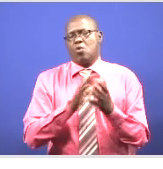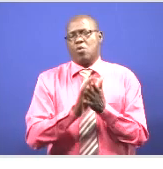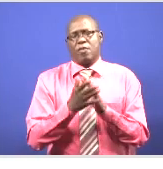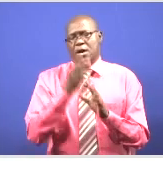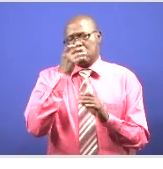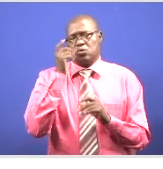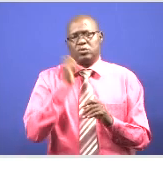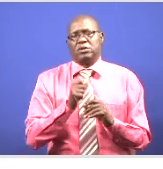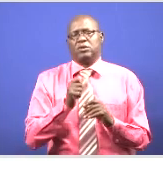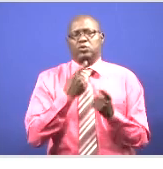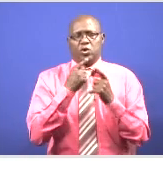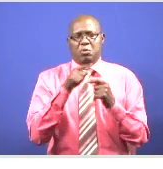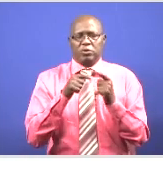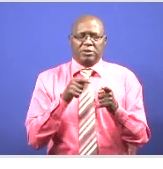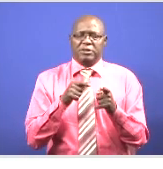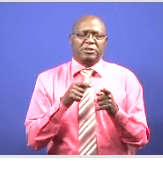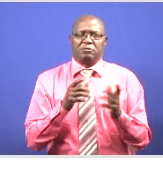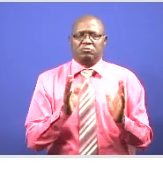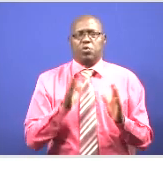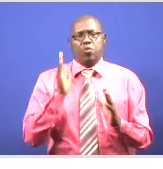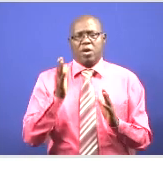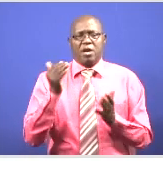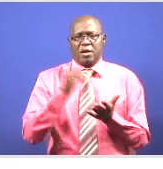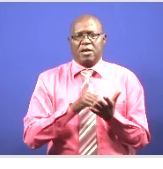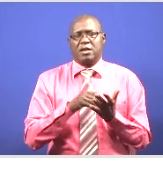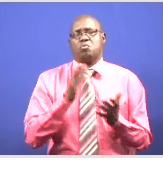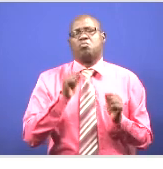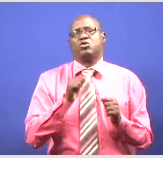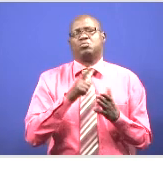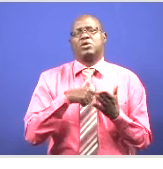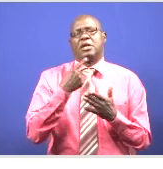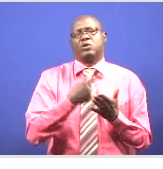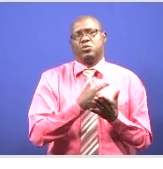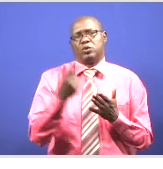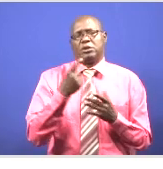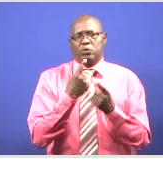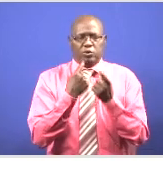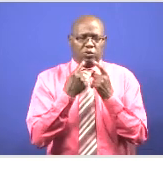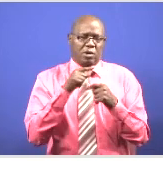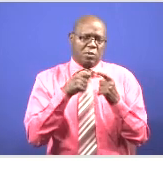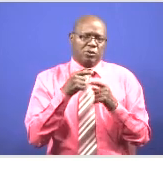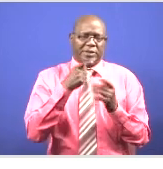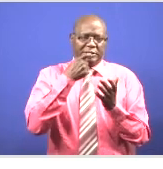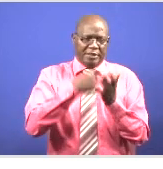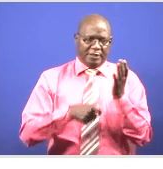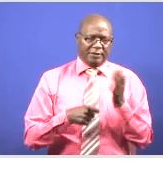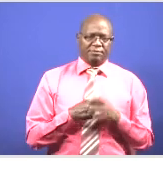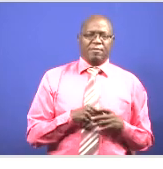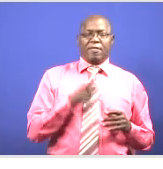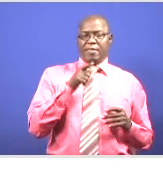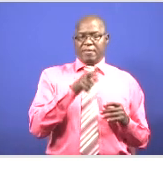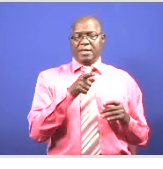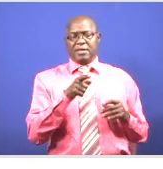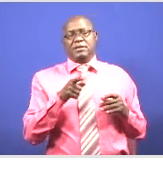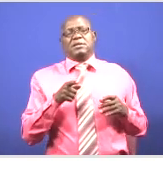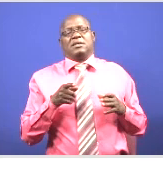tax evasion again. I can tell you as well, next week, he's still also going to talk about taxes, because that is the route that he